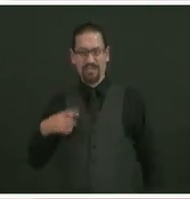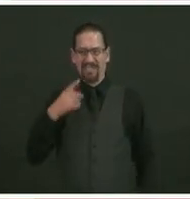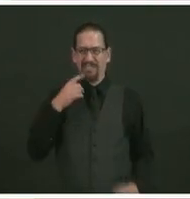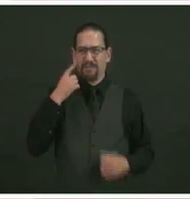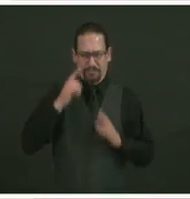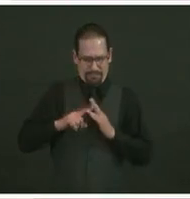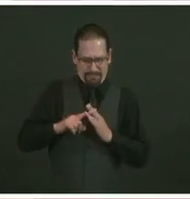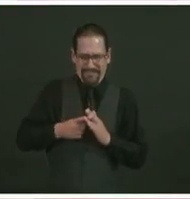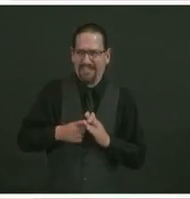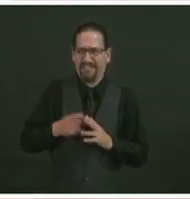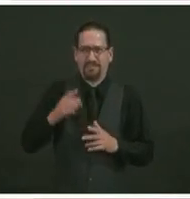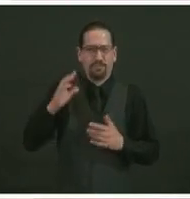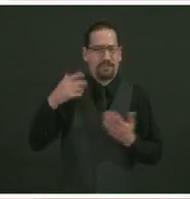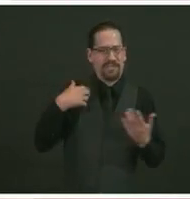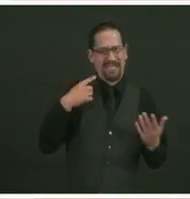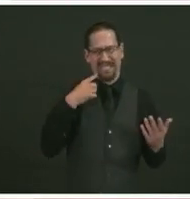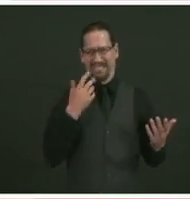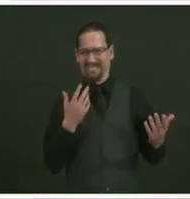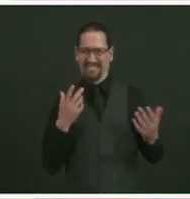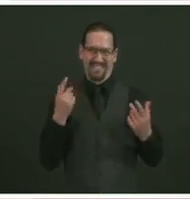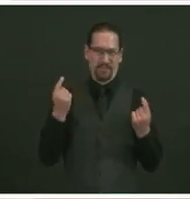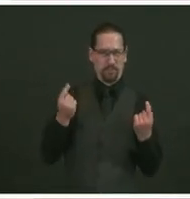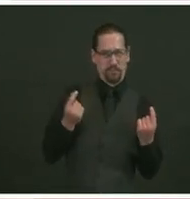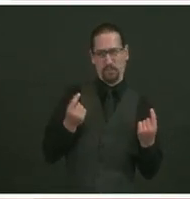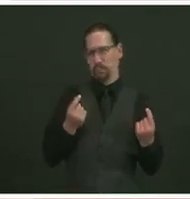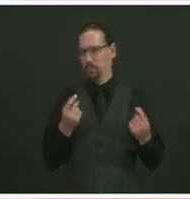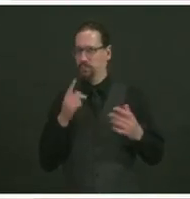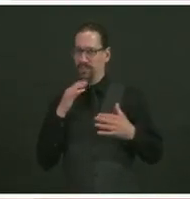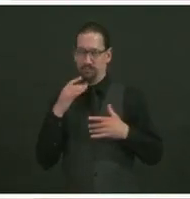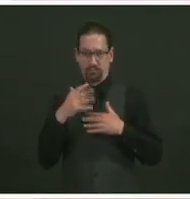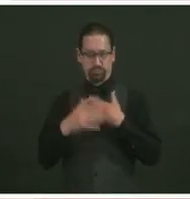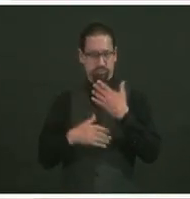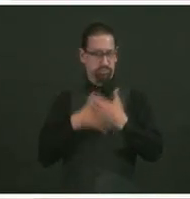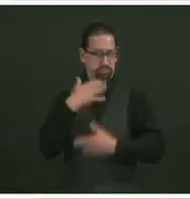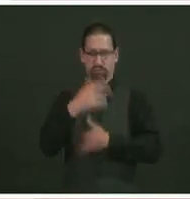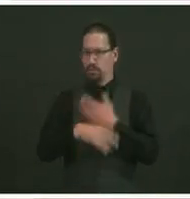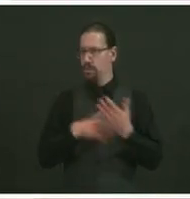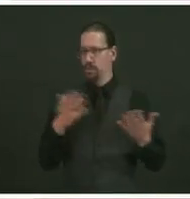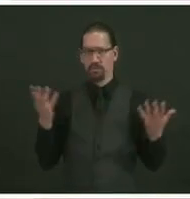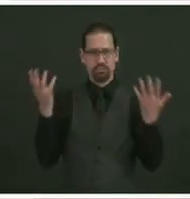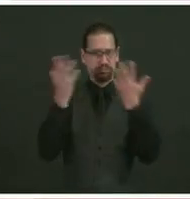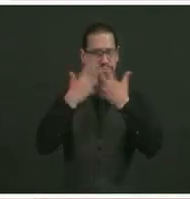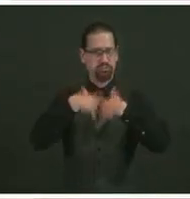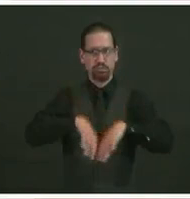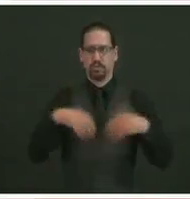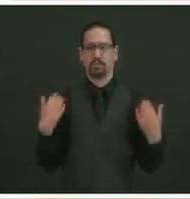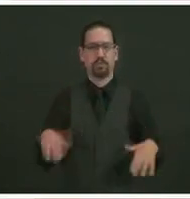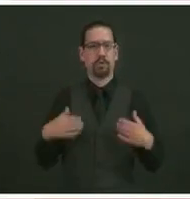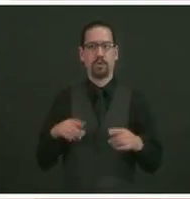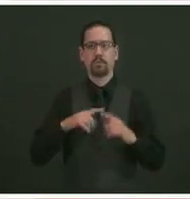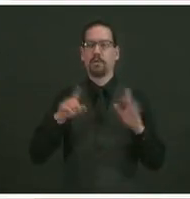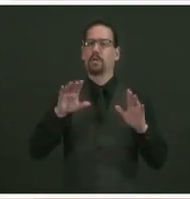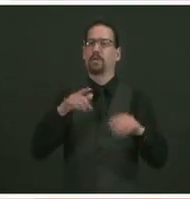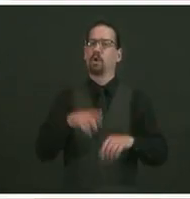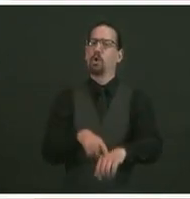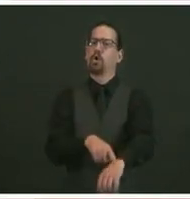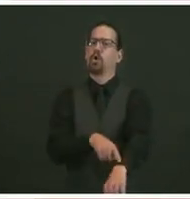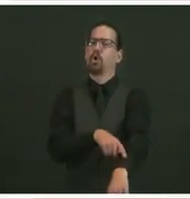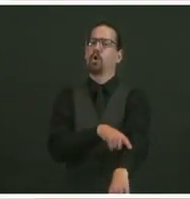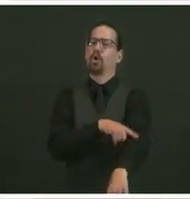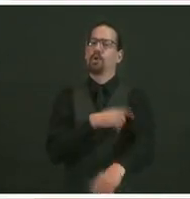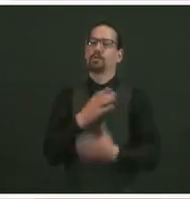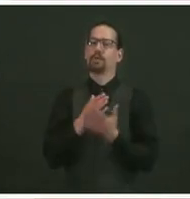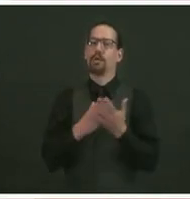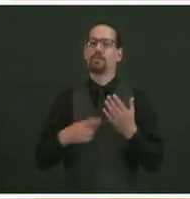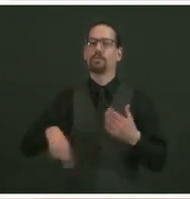this. I think it's fair to say it's gotten harder the longer it's gone on. But by every